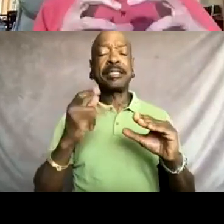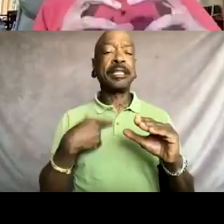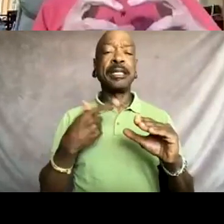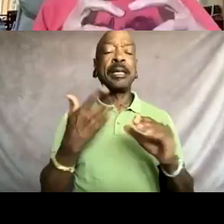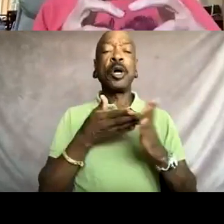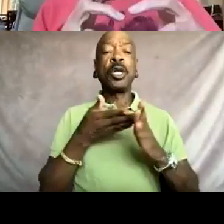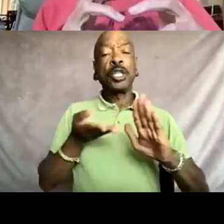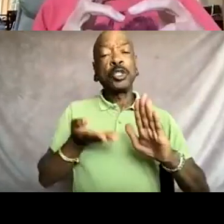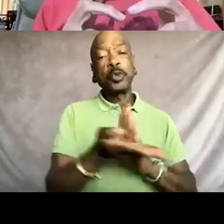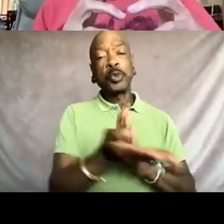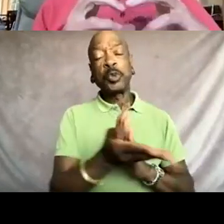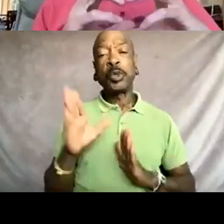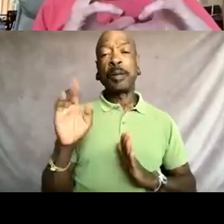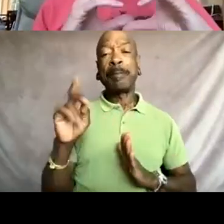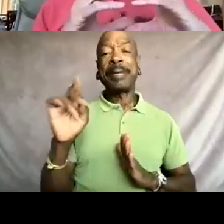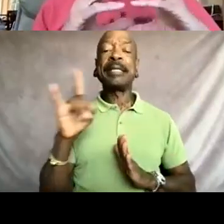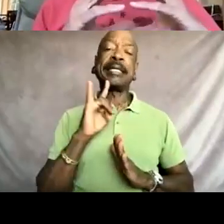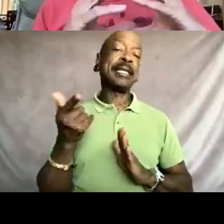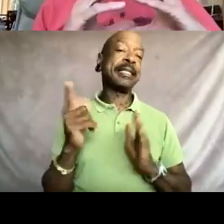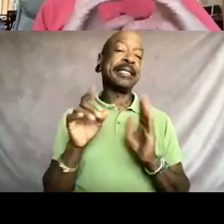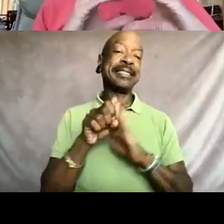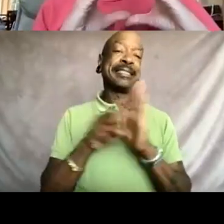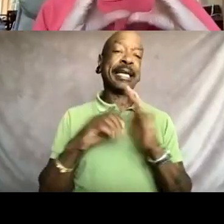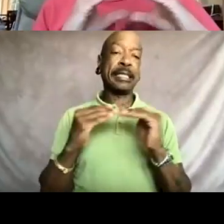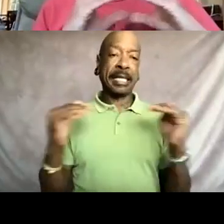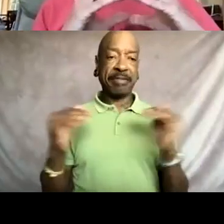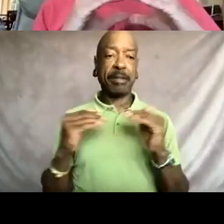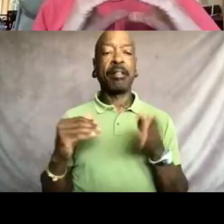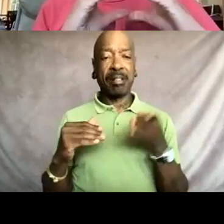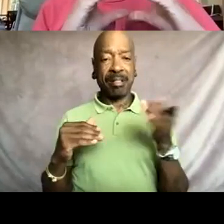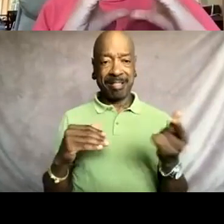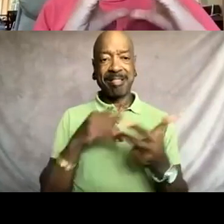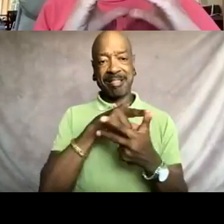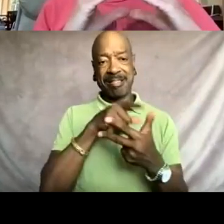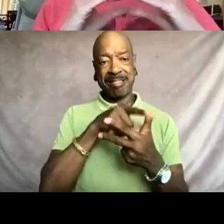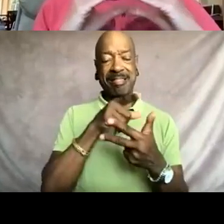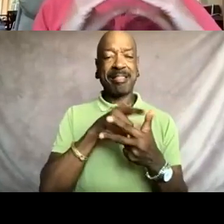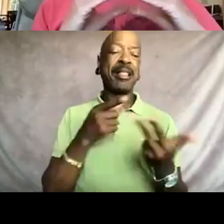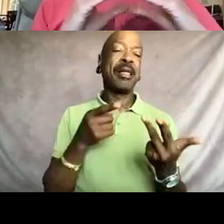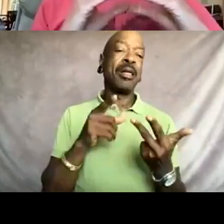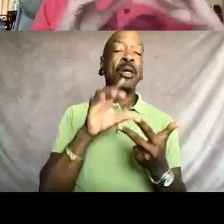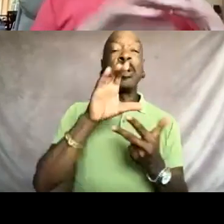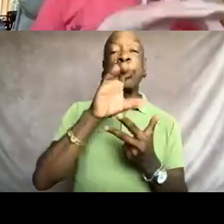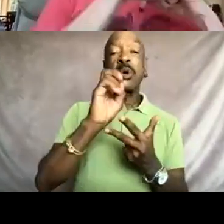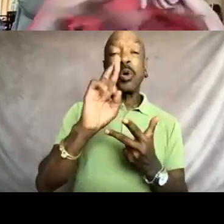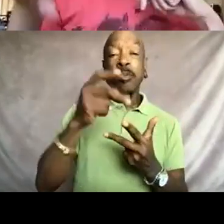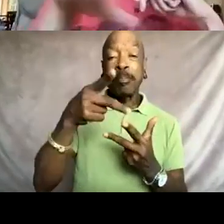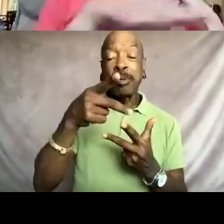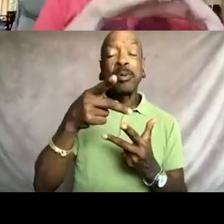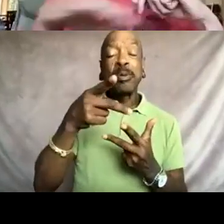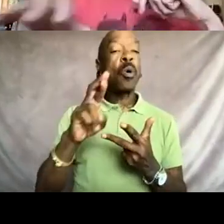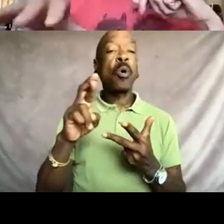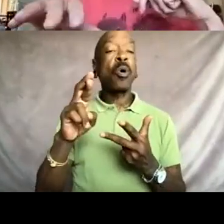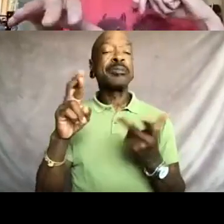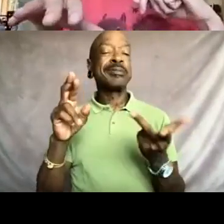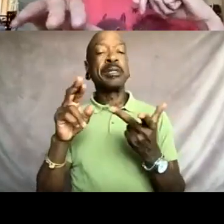entity that you form at the state level. It could be like a corporation, a cooperative corporation, et cetera. And then layered on top of